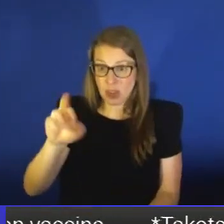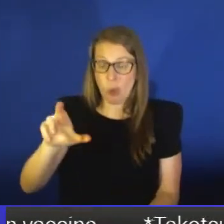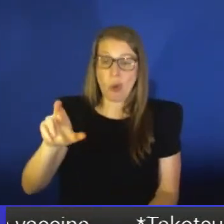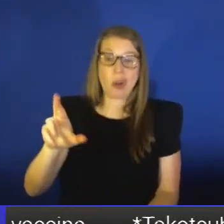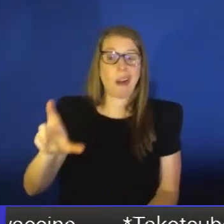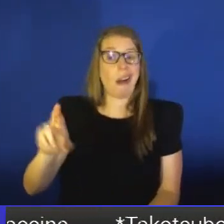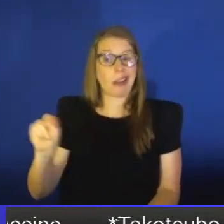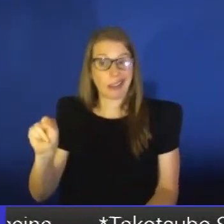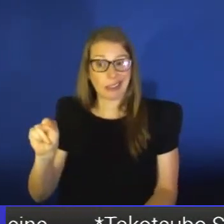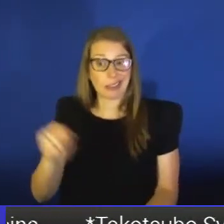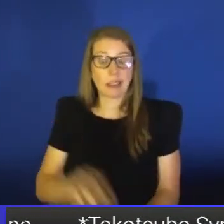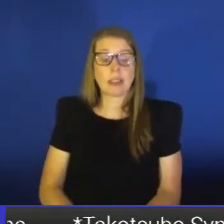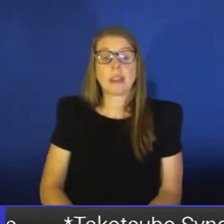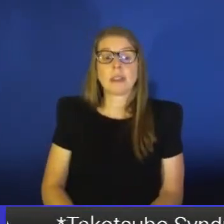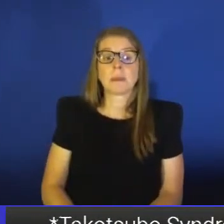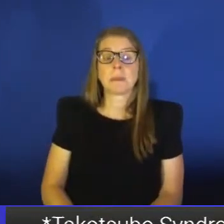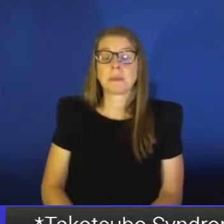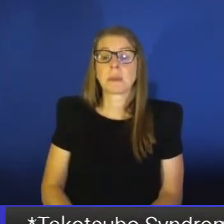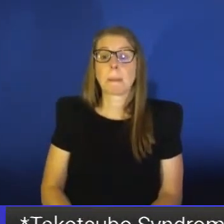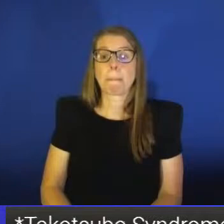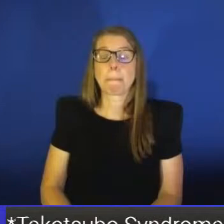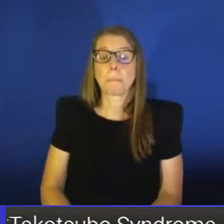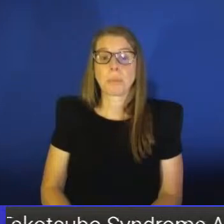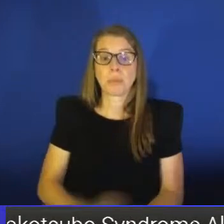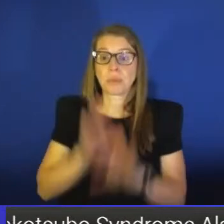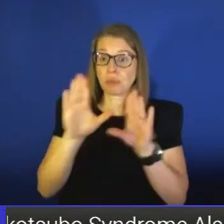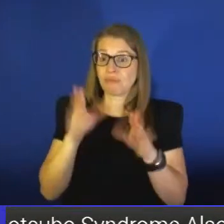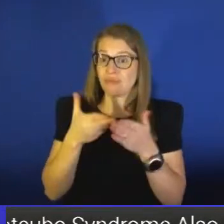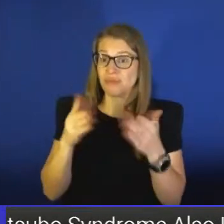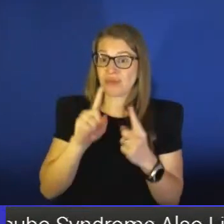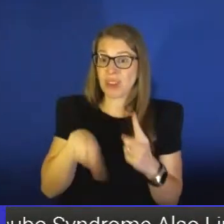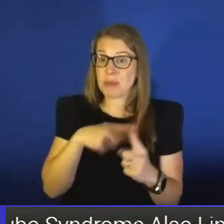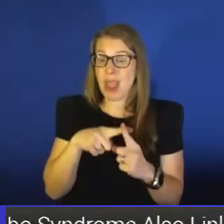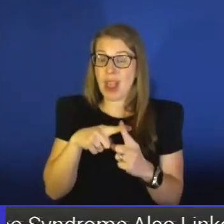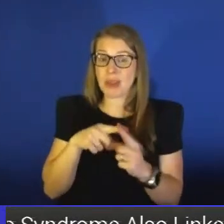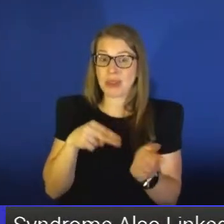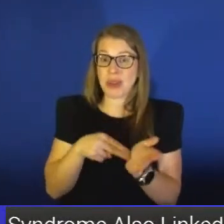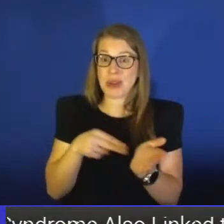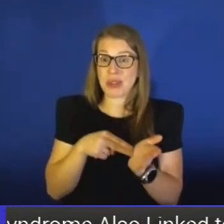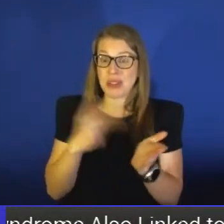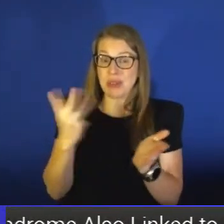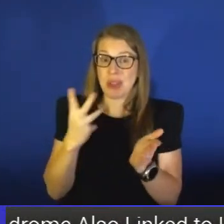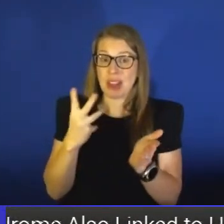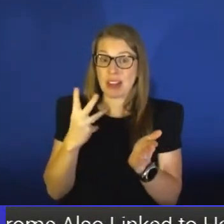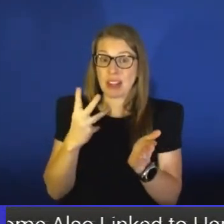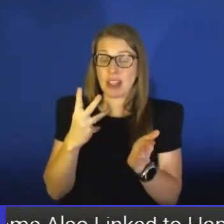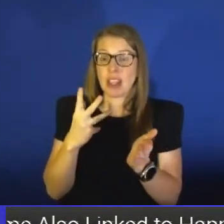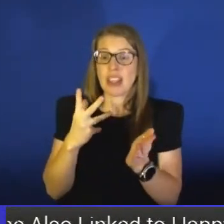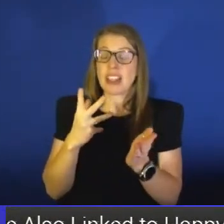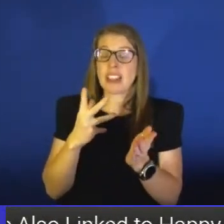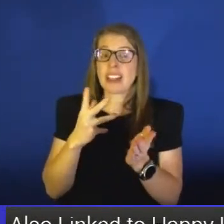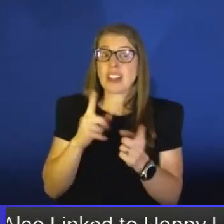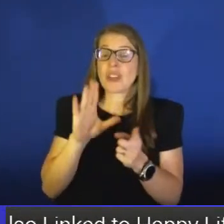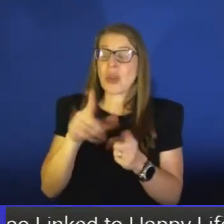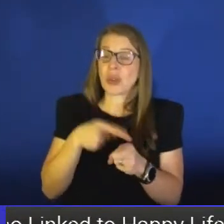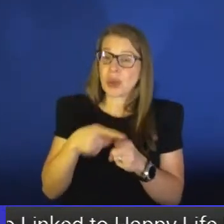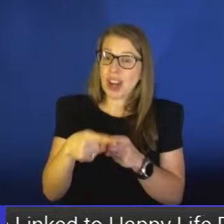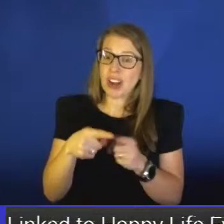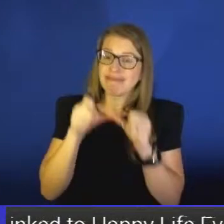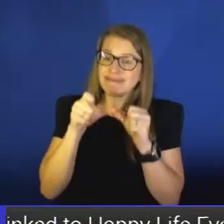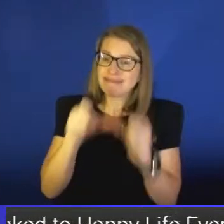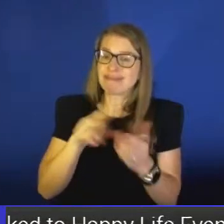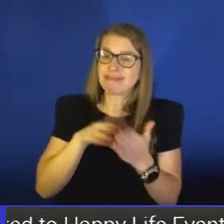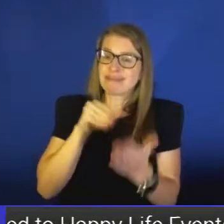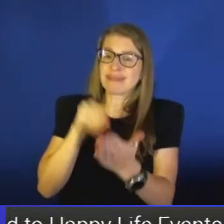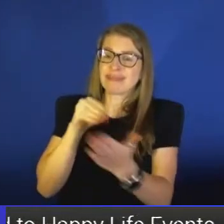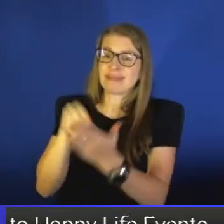And the great thing about nursing additionally is it's a career of learning. And so you start somewhere and then of course gain